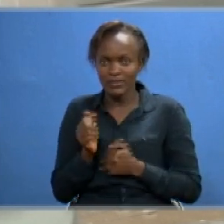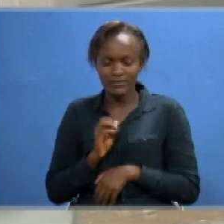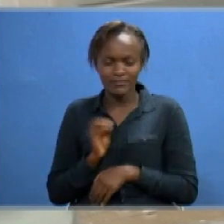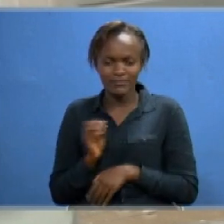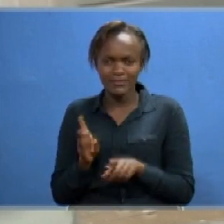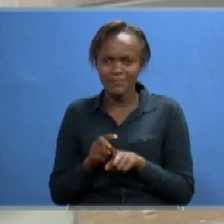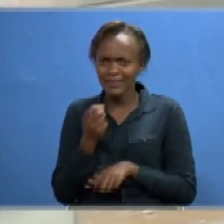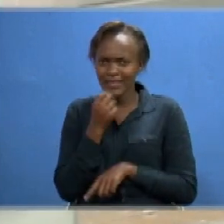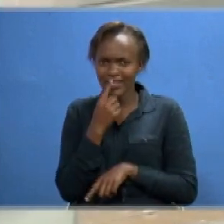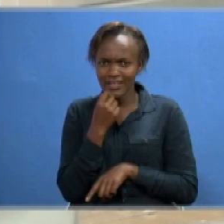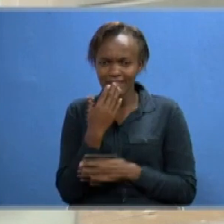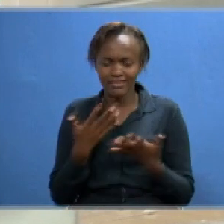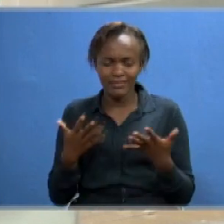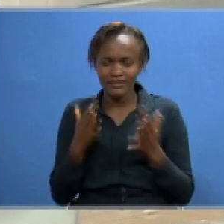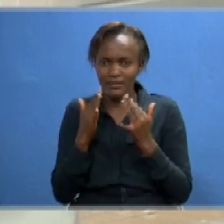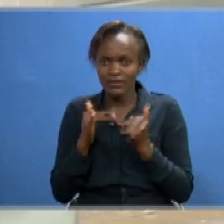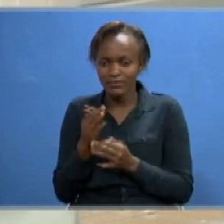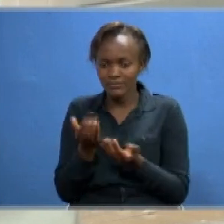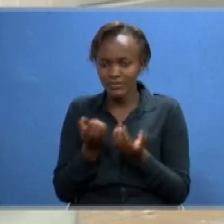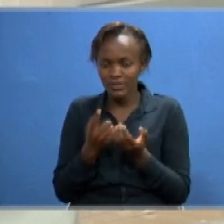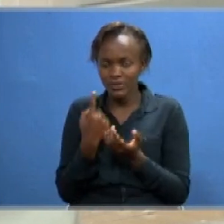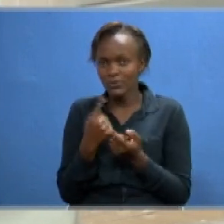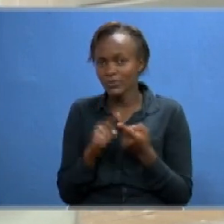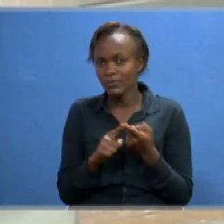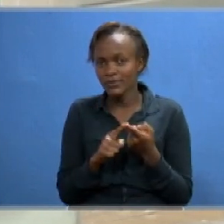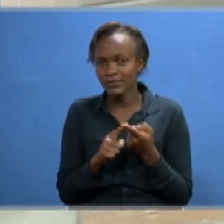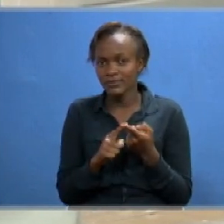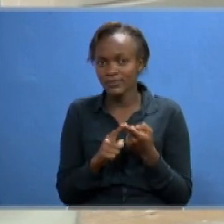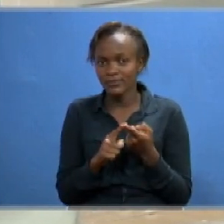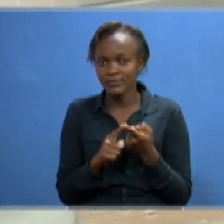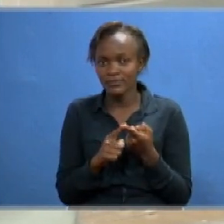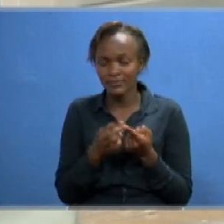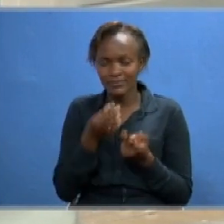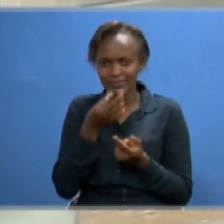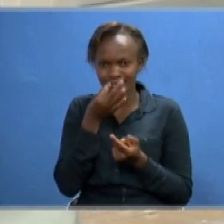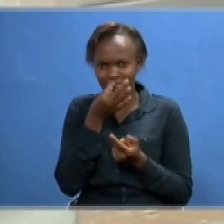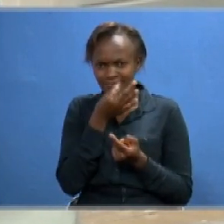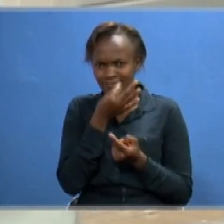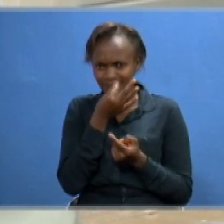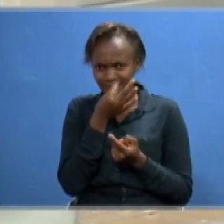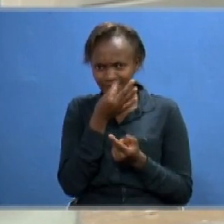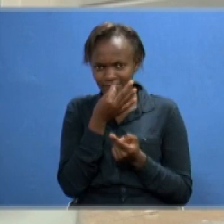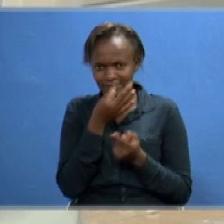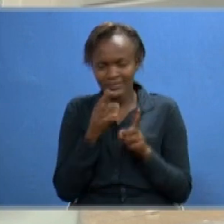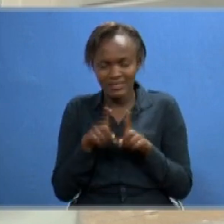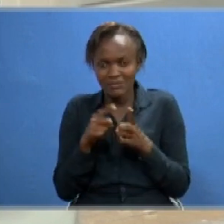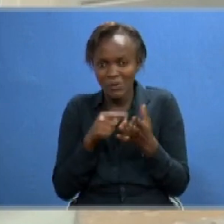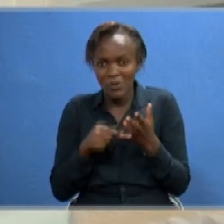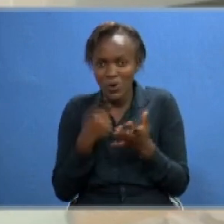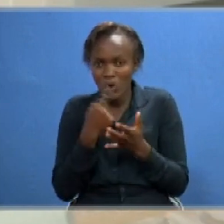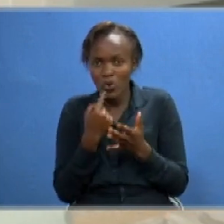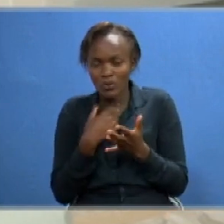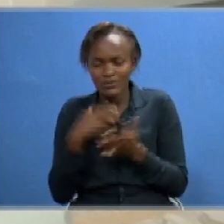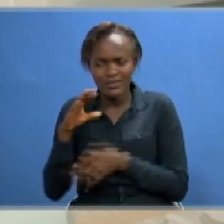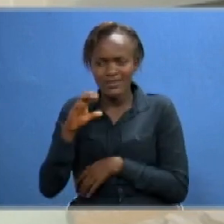medical devices. And one of the most needed devices in the world is nasopharyngeal swab. As the CS was